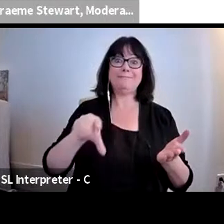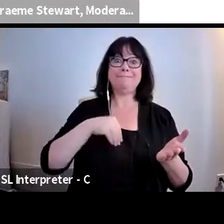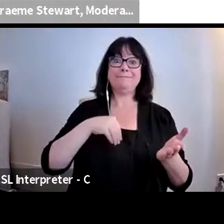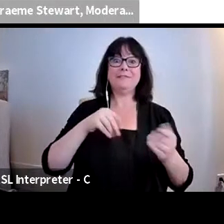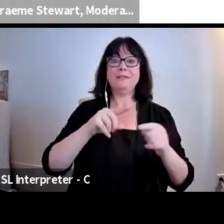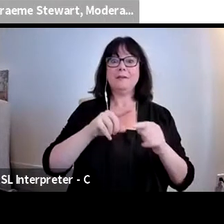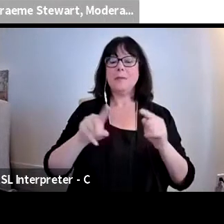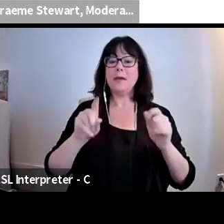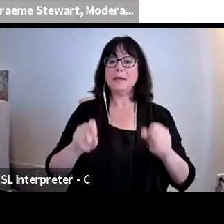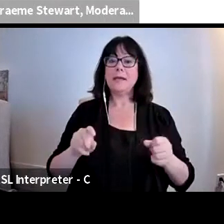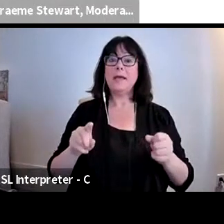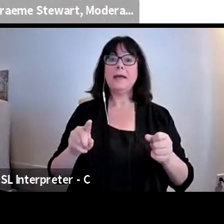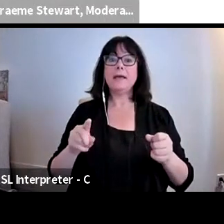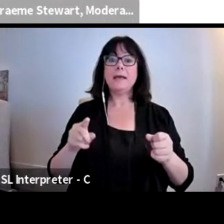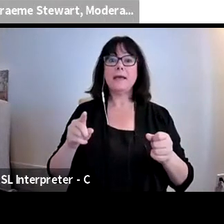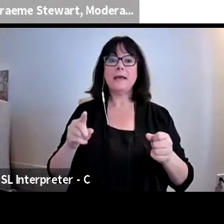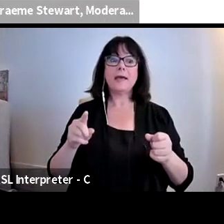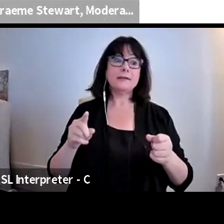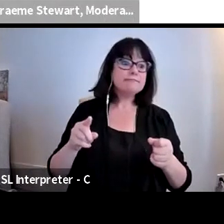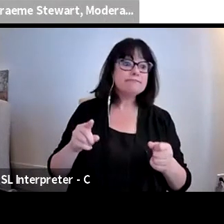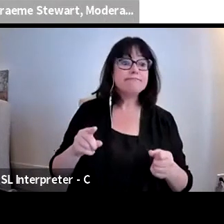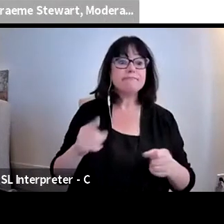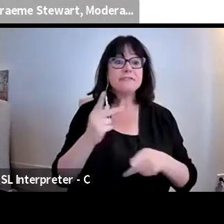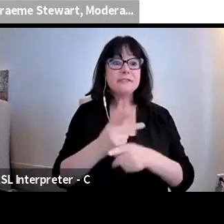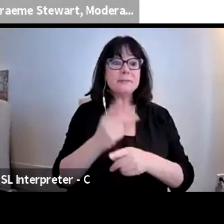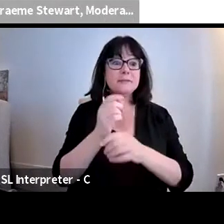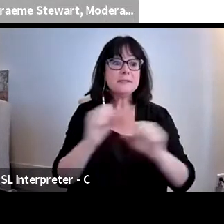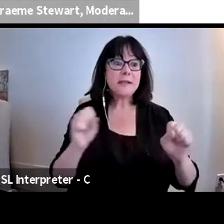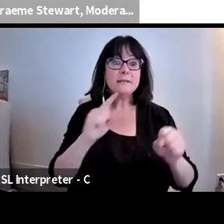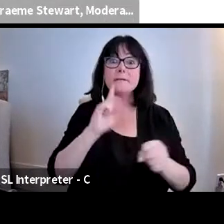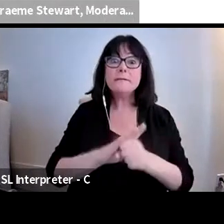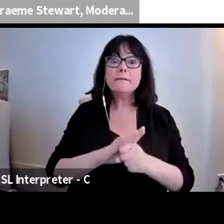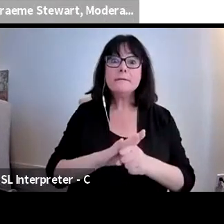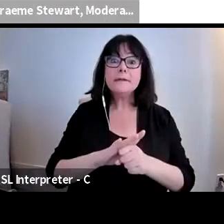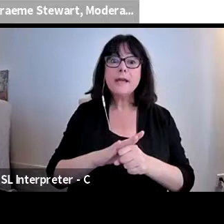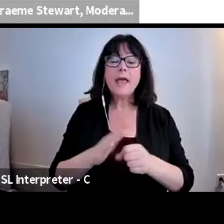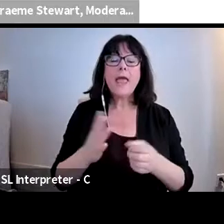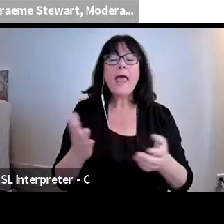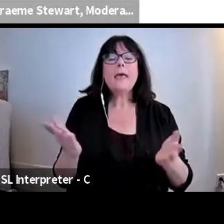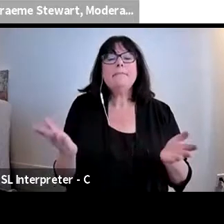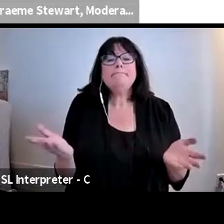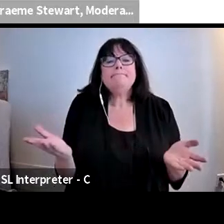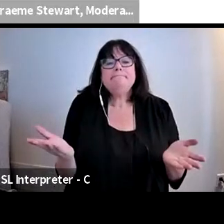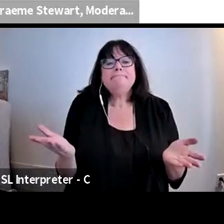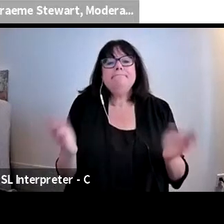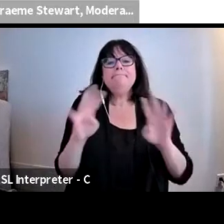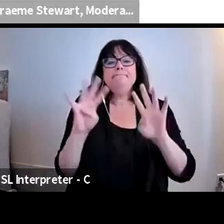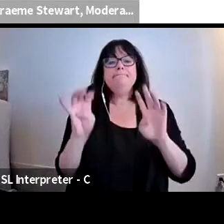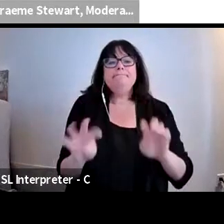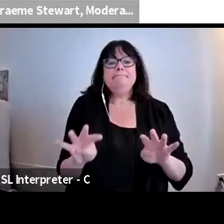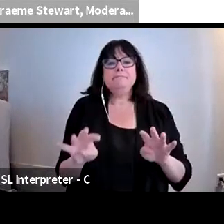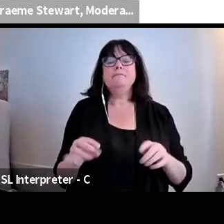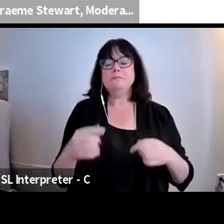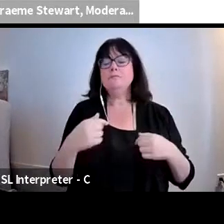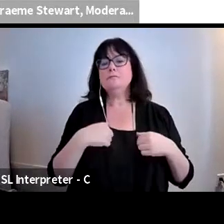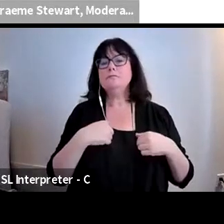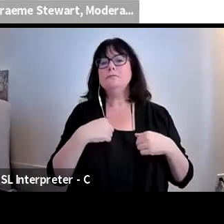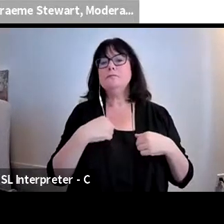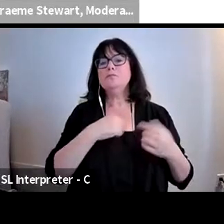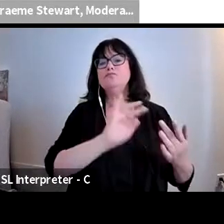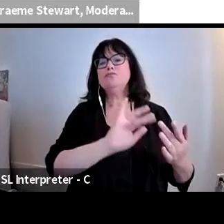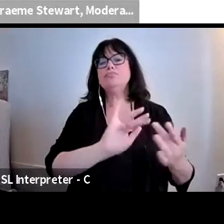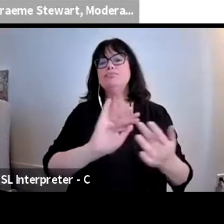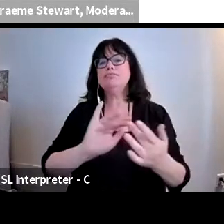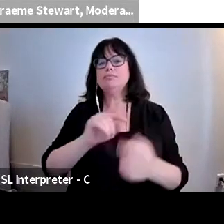students safe. And so we really are in touch with those placement hosts, and not just in nursing, but in